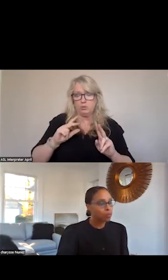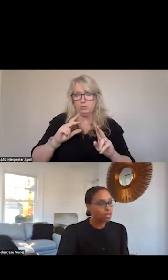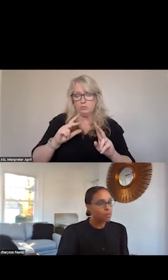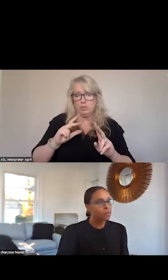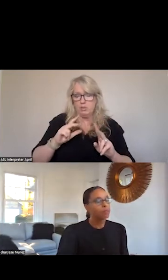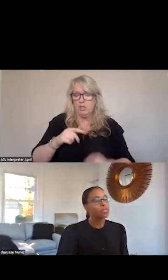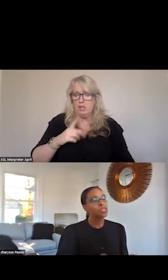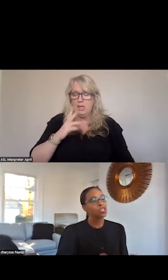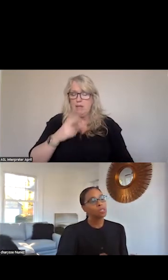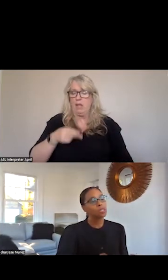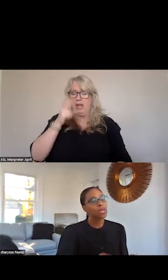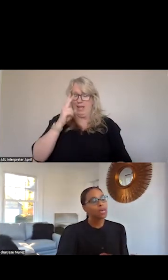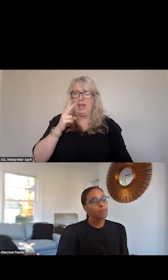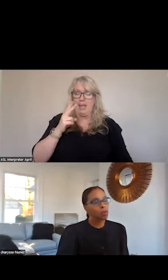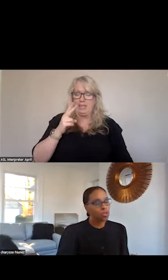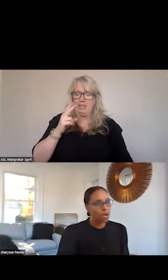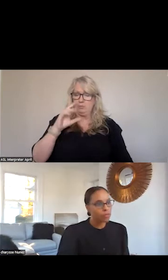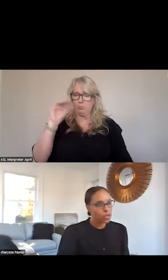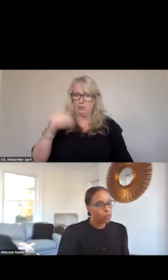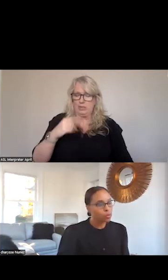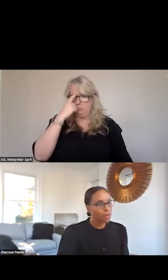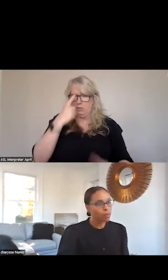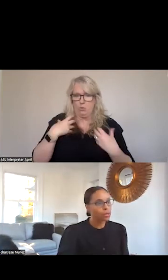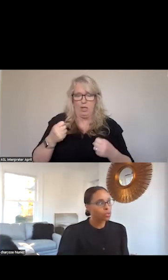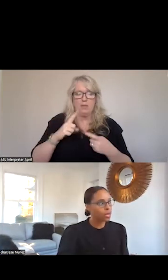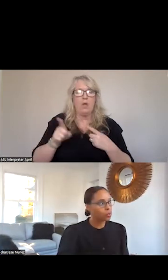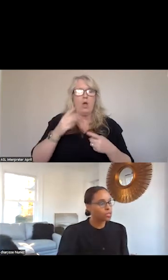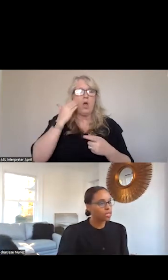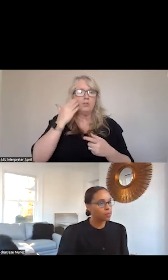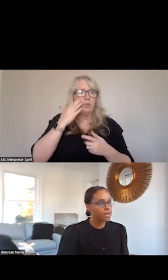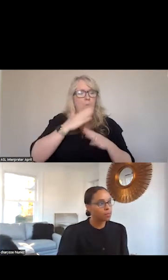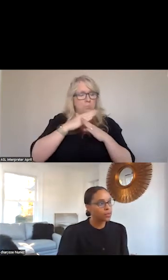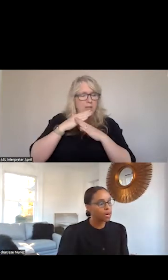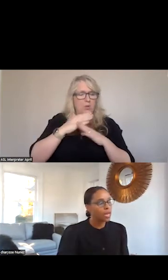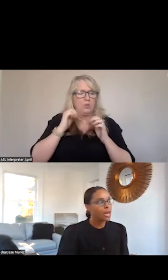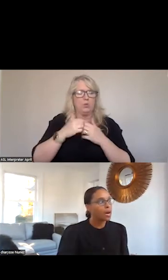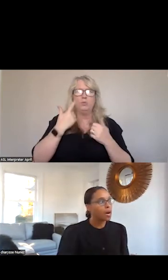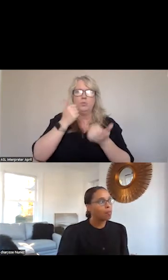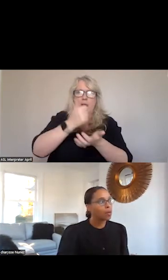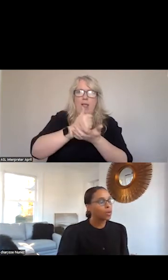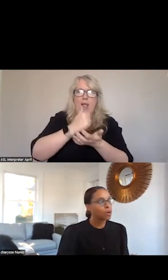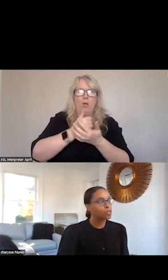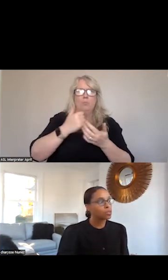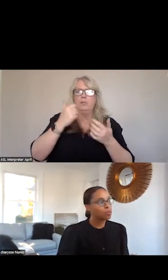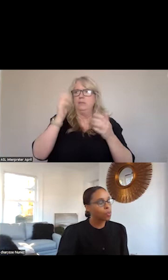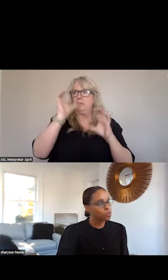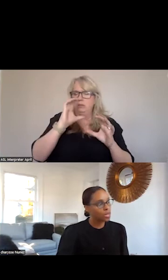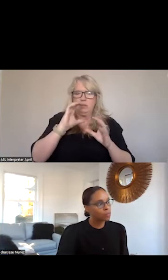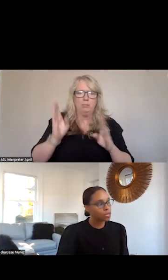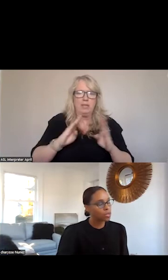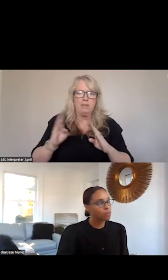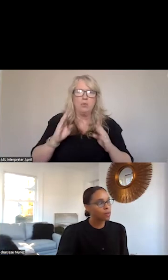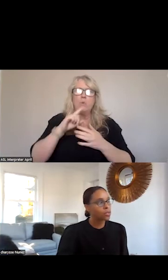higher reported mental health conditions. They also have notable barriers to help-seeking behavior, whereas